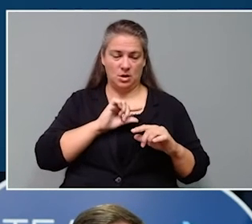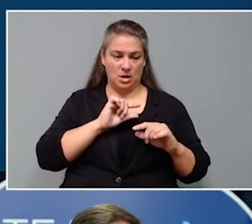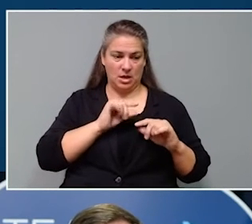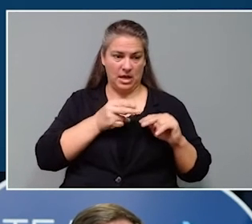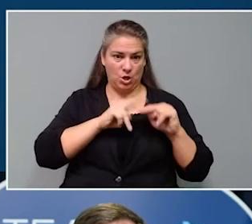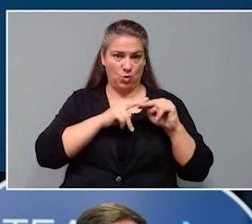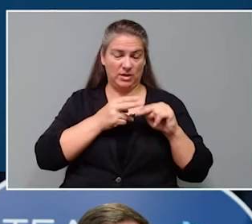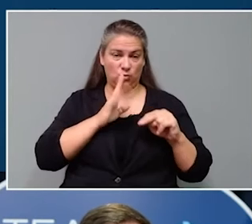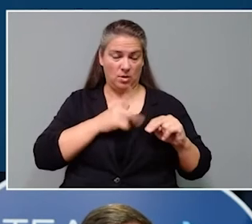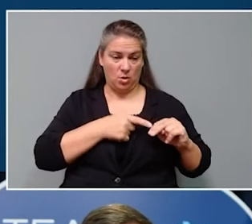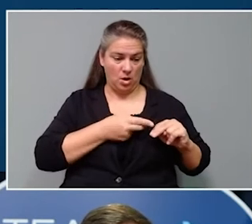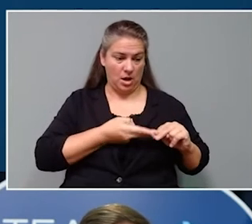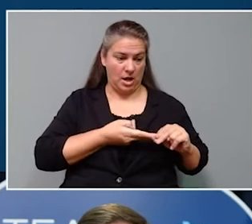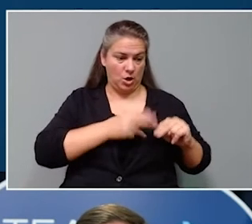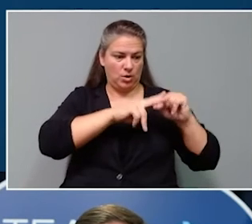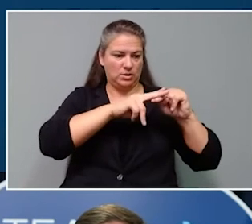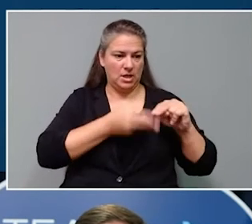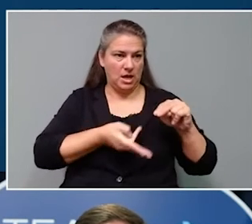weekly total since the pandemic began.